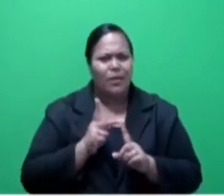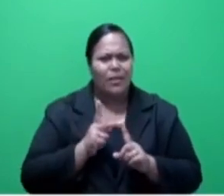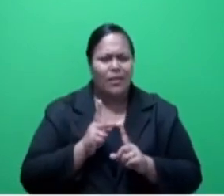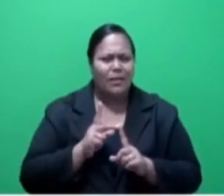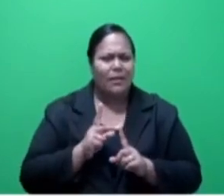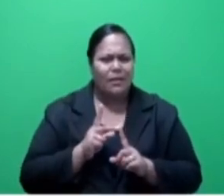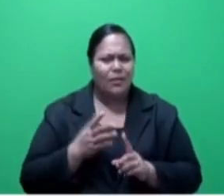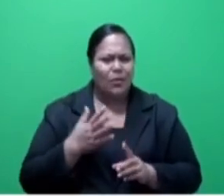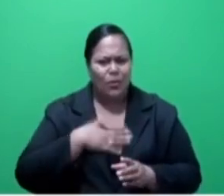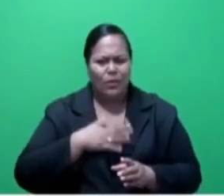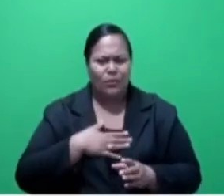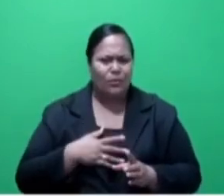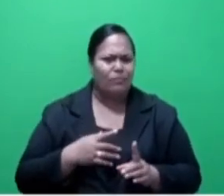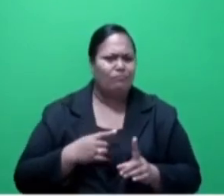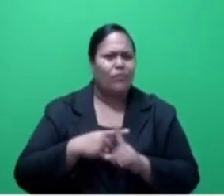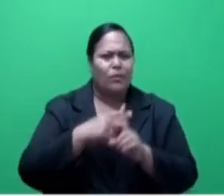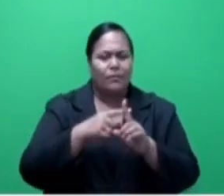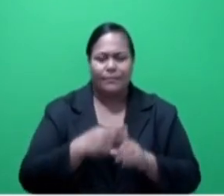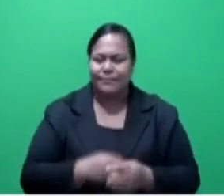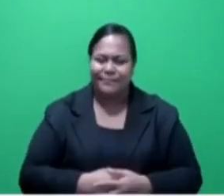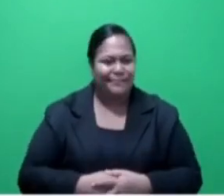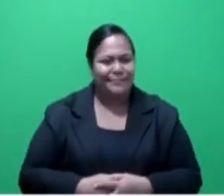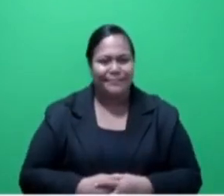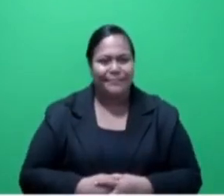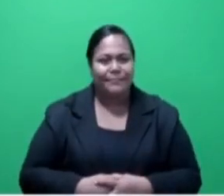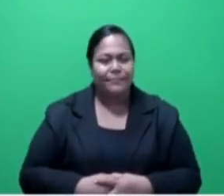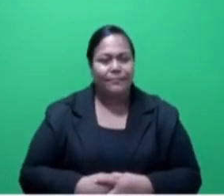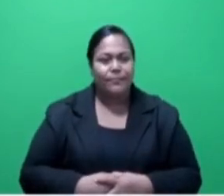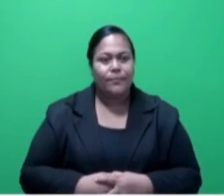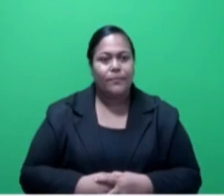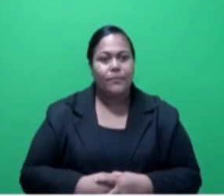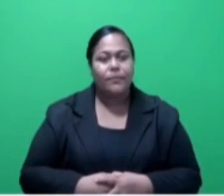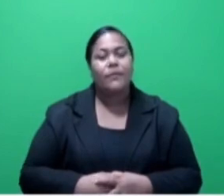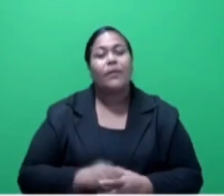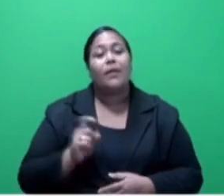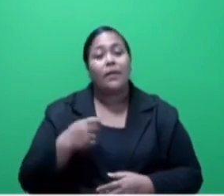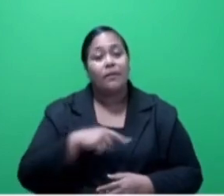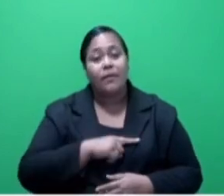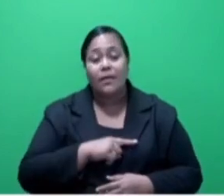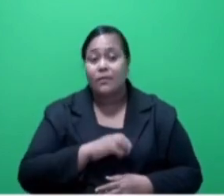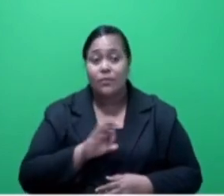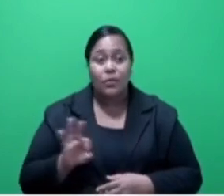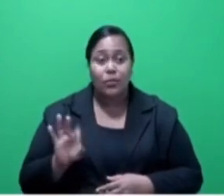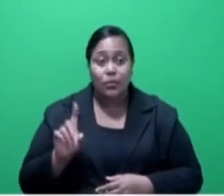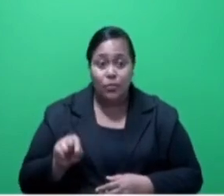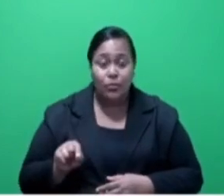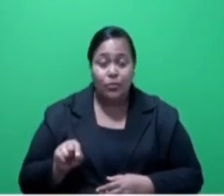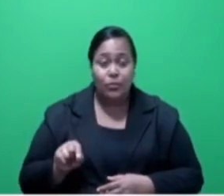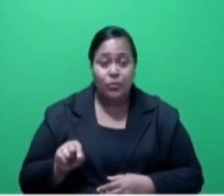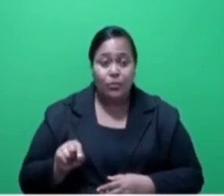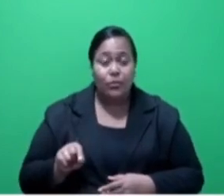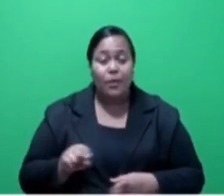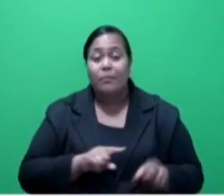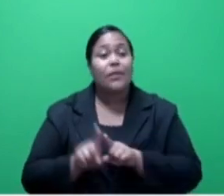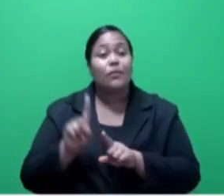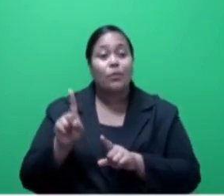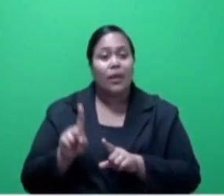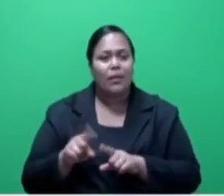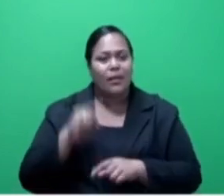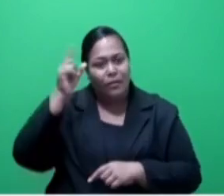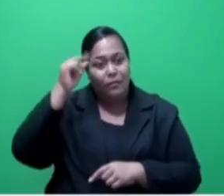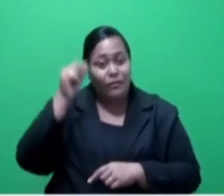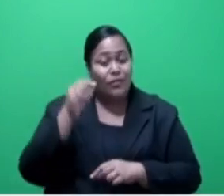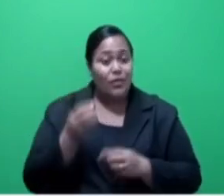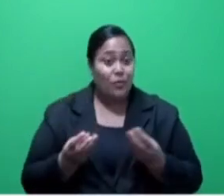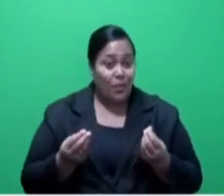gaff. Mr. Speaker, sir, if we had not done what we had also done, it would have meant the Fijian dollar would have had to be